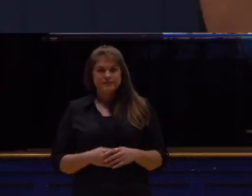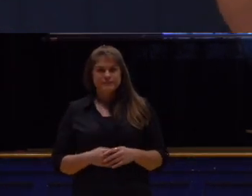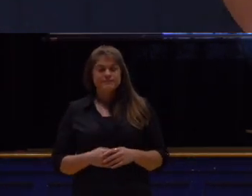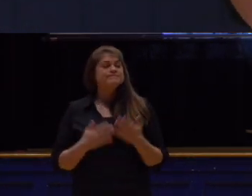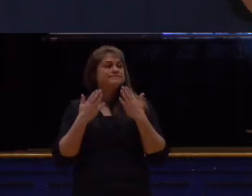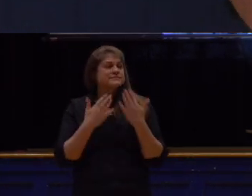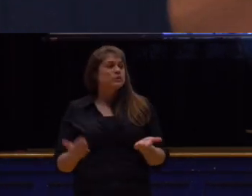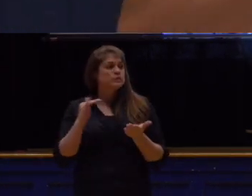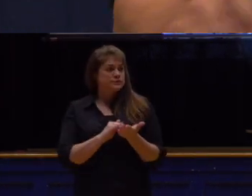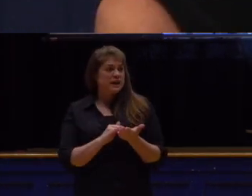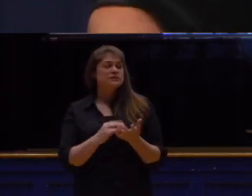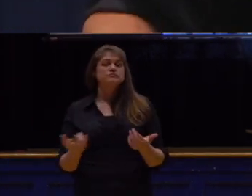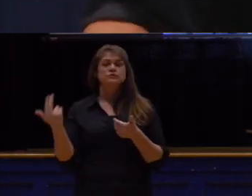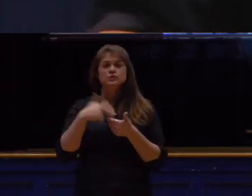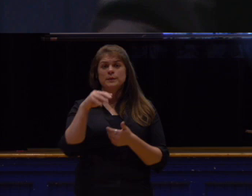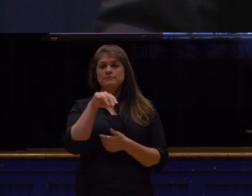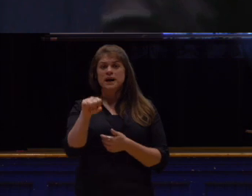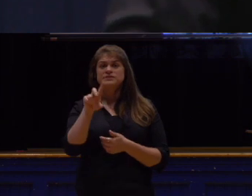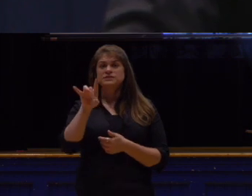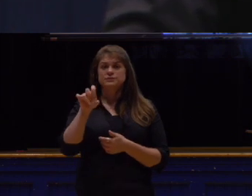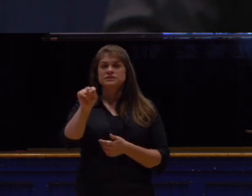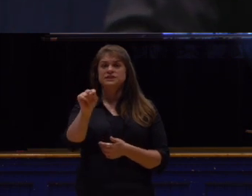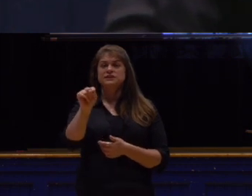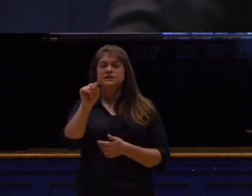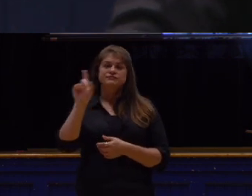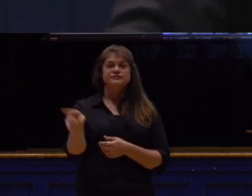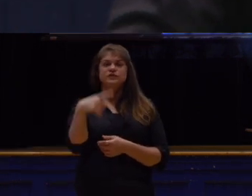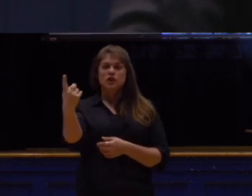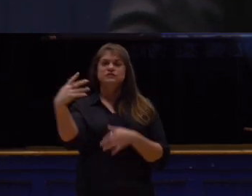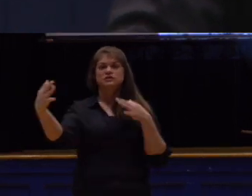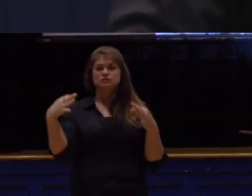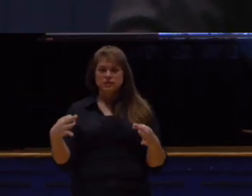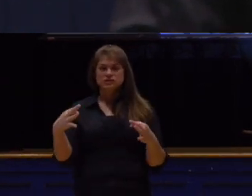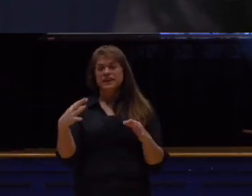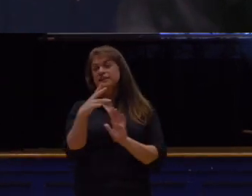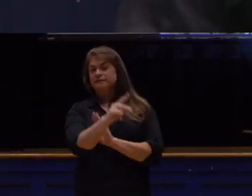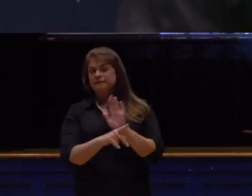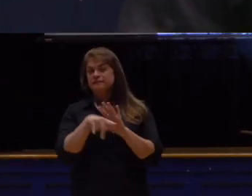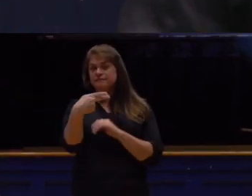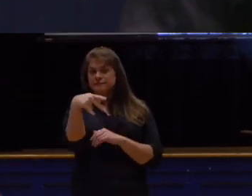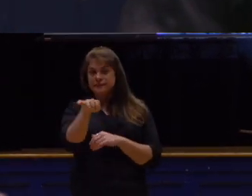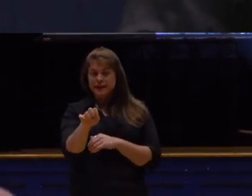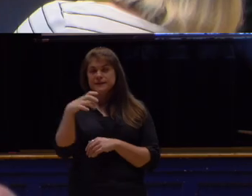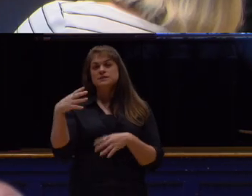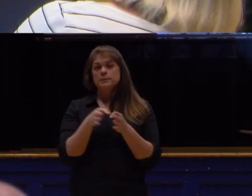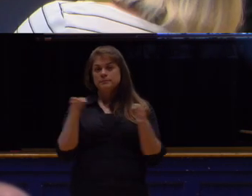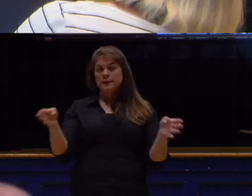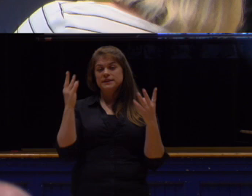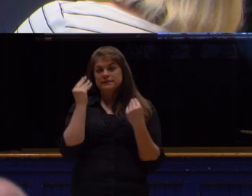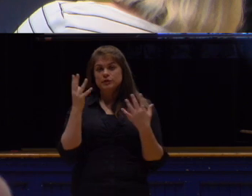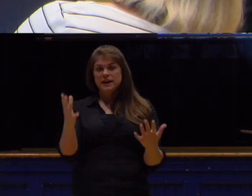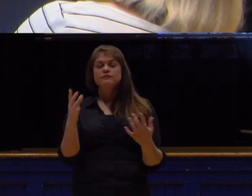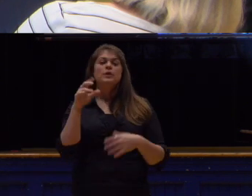So thank you again for joining the Massachusetts Department of Transportation's first construction phase public information meeting for the